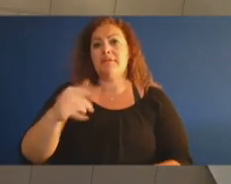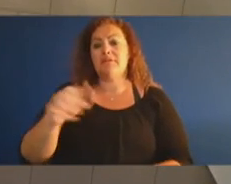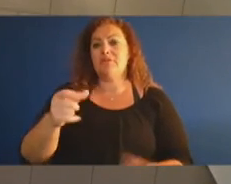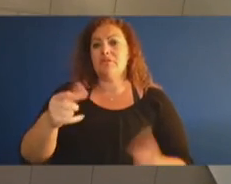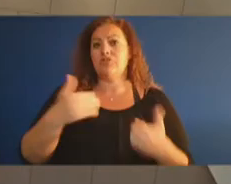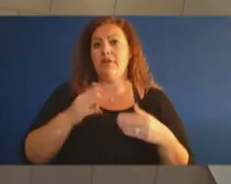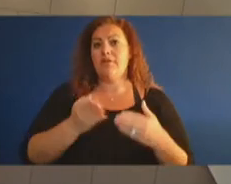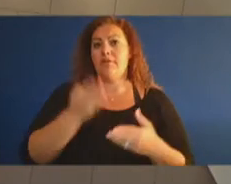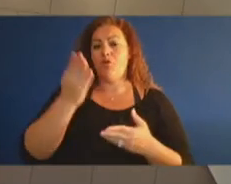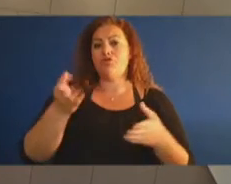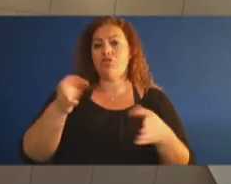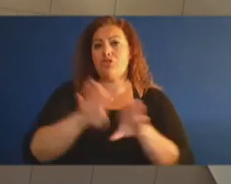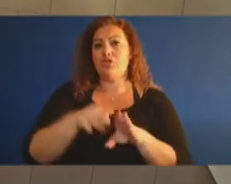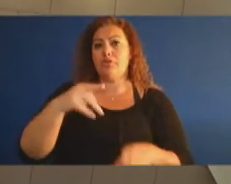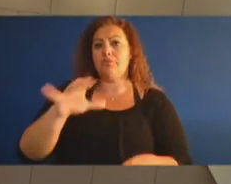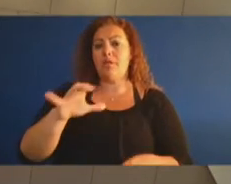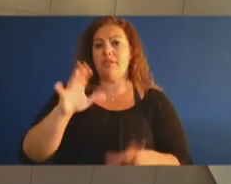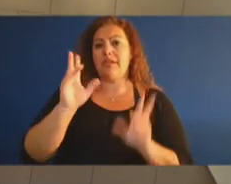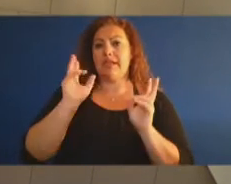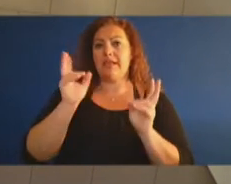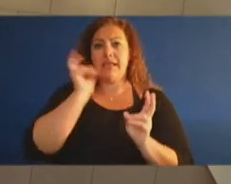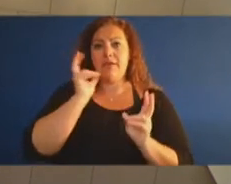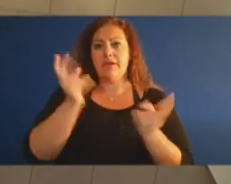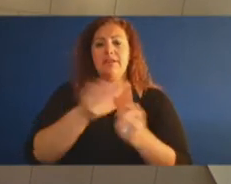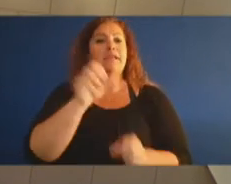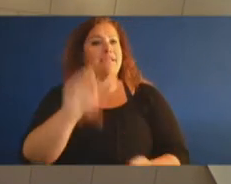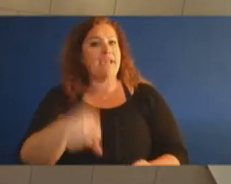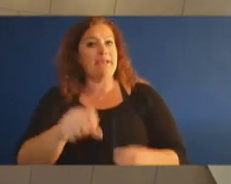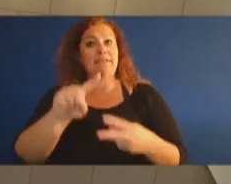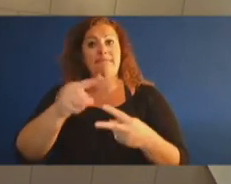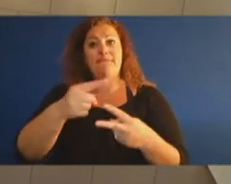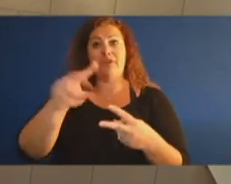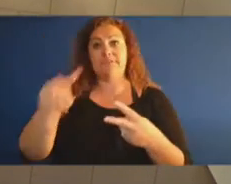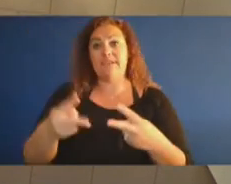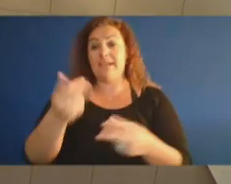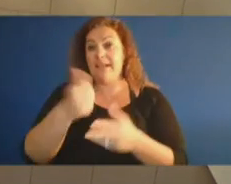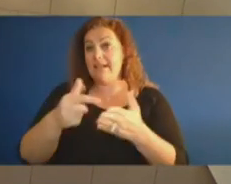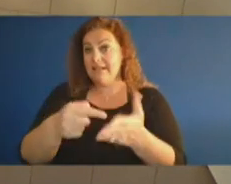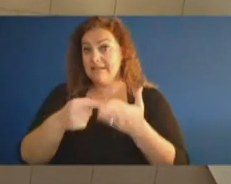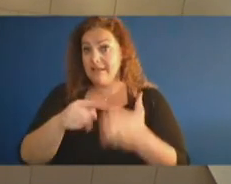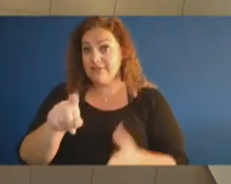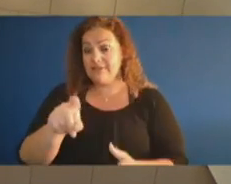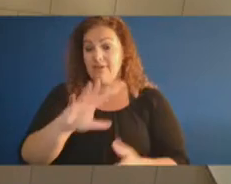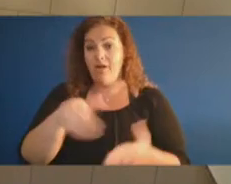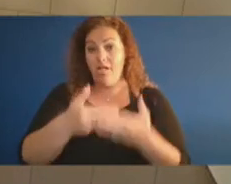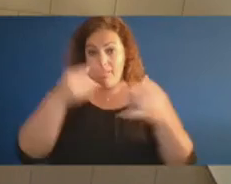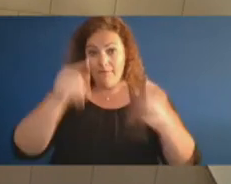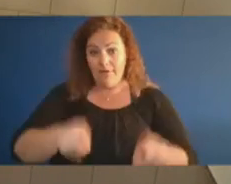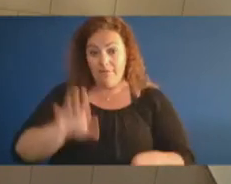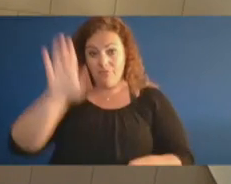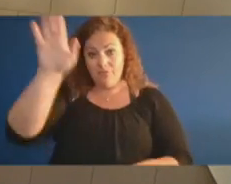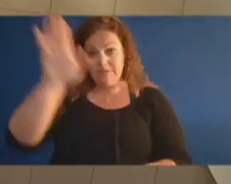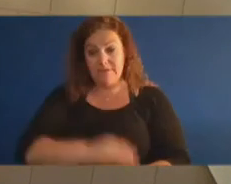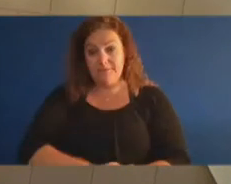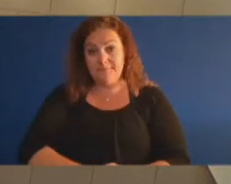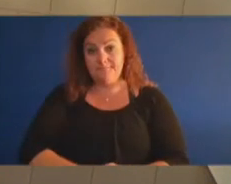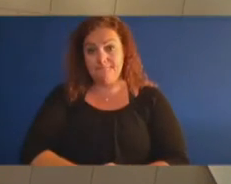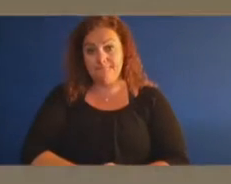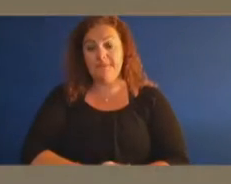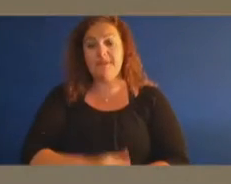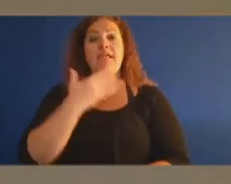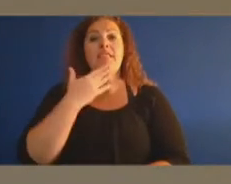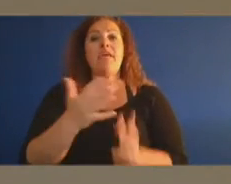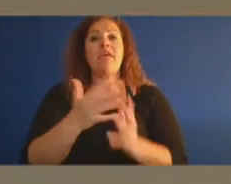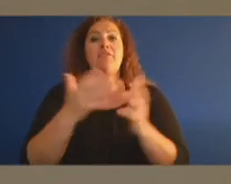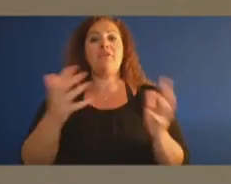hearing I do I absolutely do we have a motion and a second any discussion all in favor raise your hands thank you very